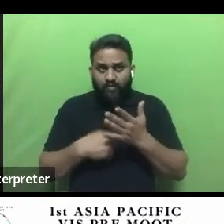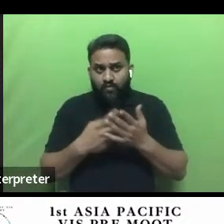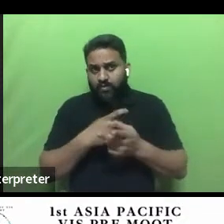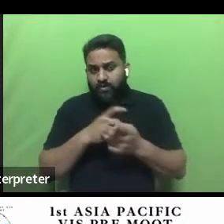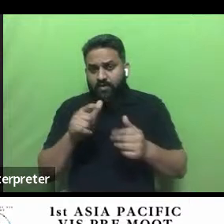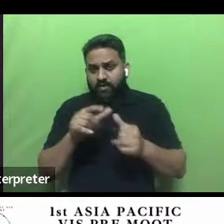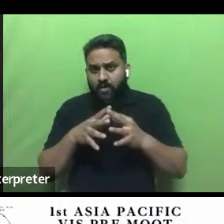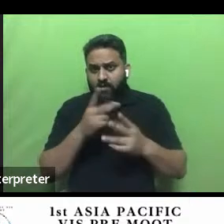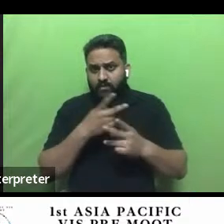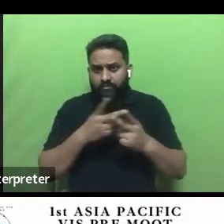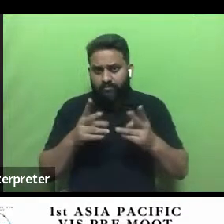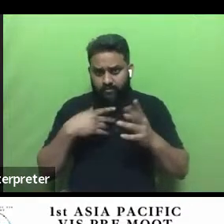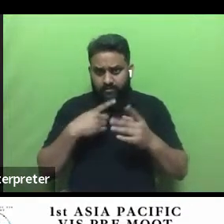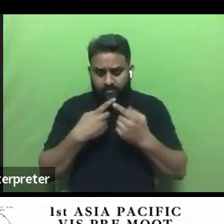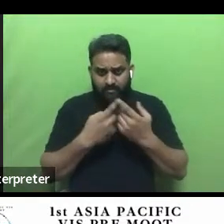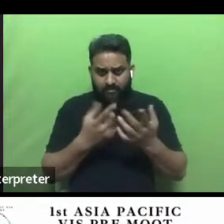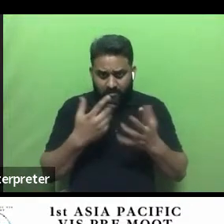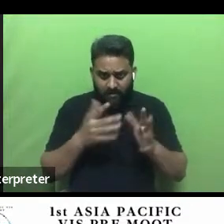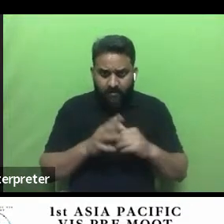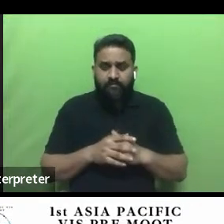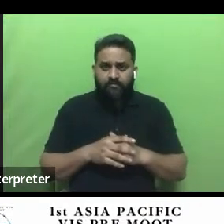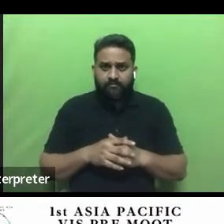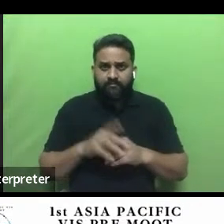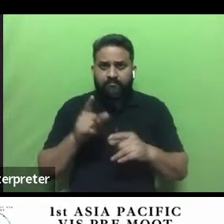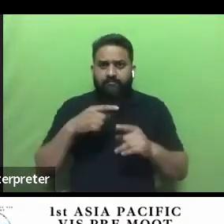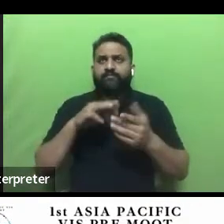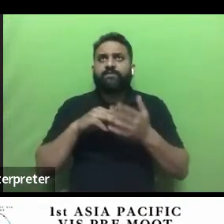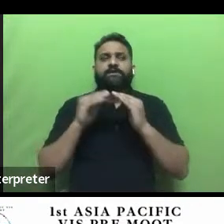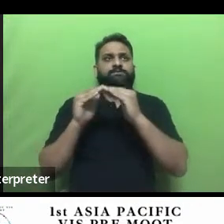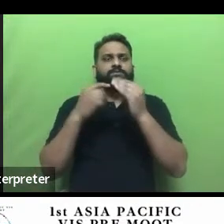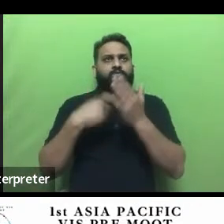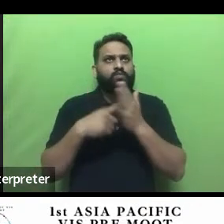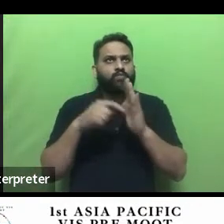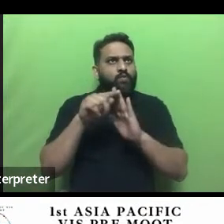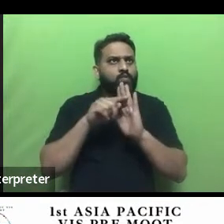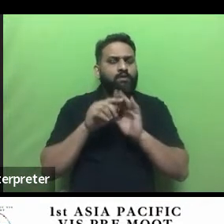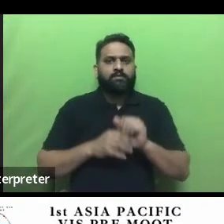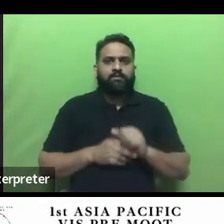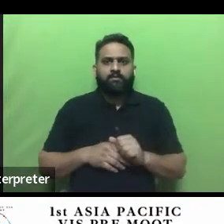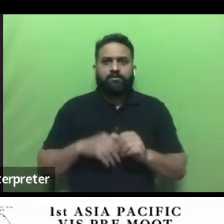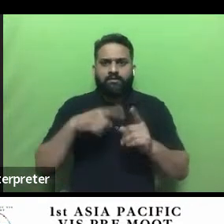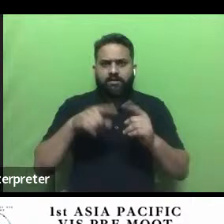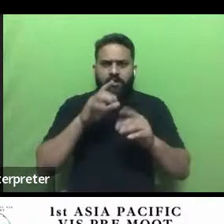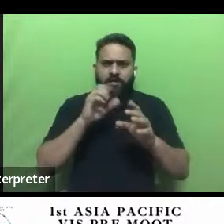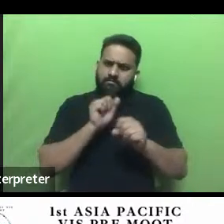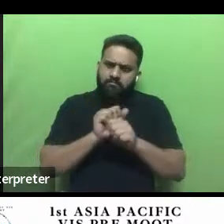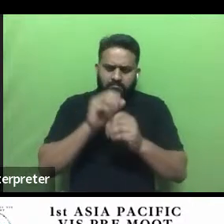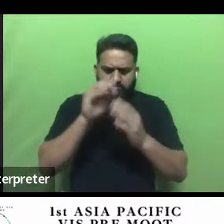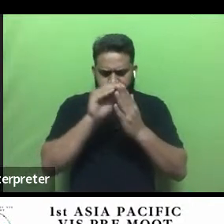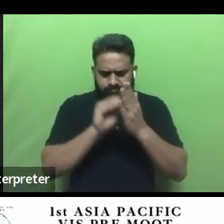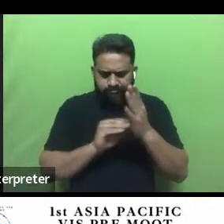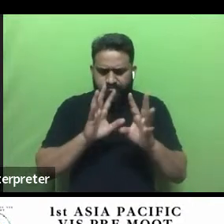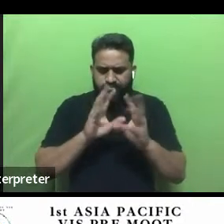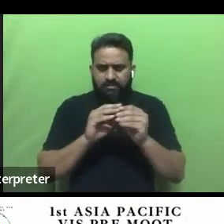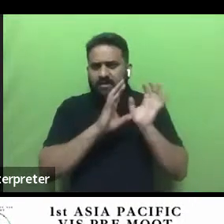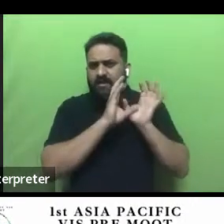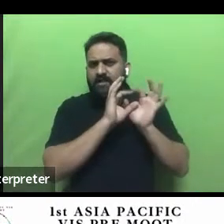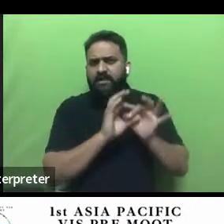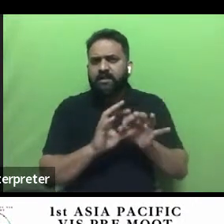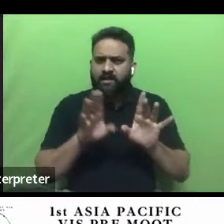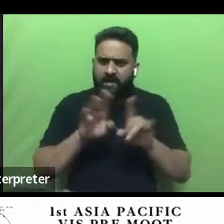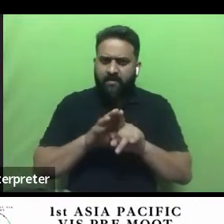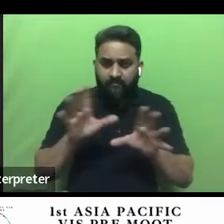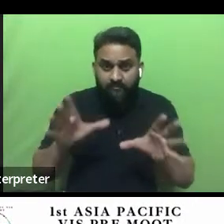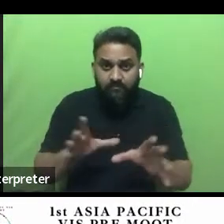when that clause, along with the rest of the standard terms, were validly incorporated by reference into the parties'